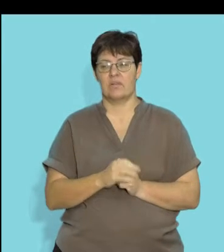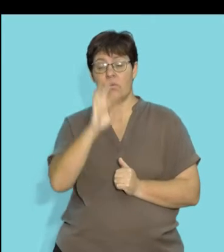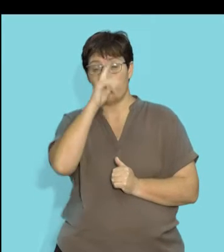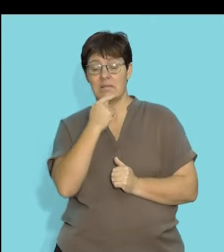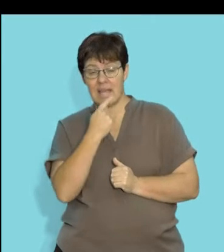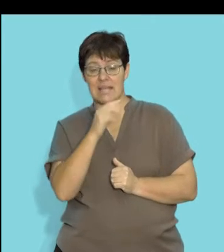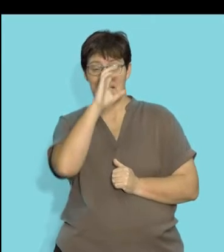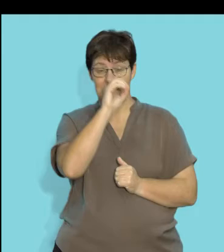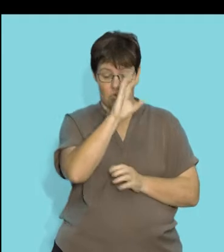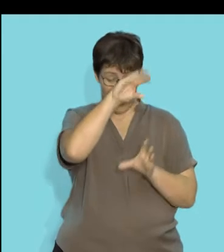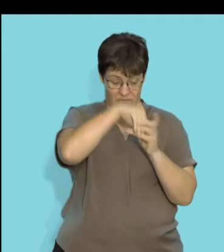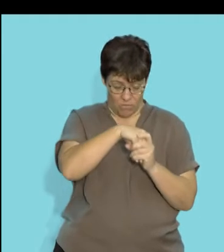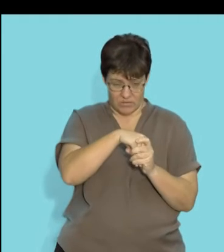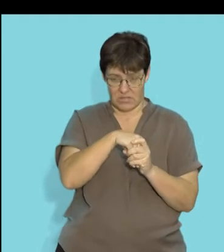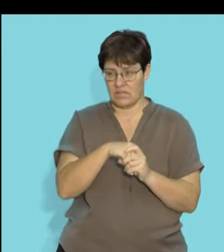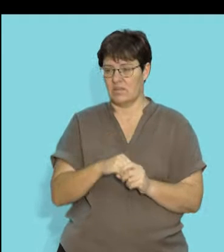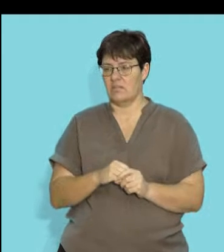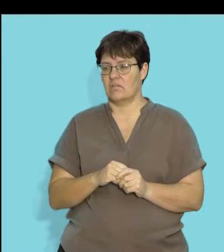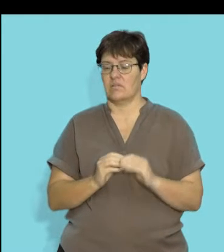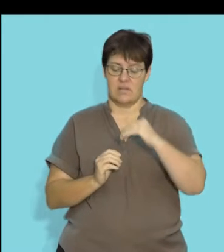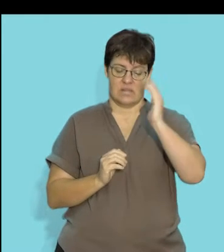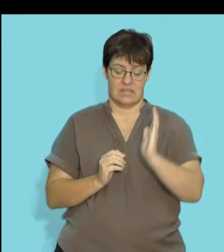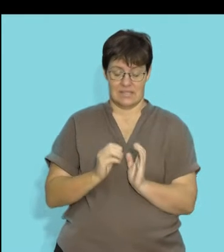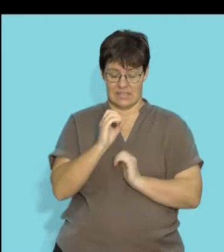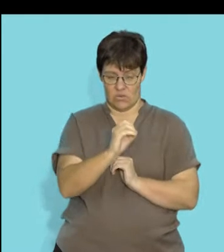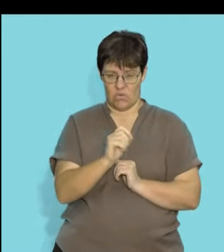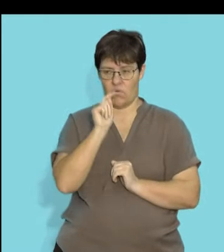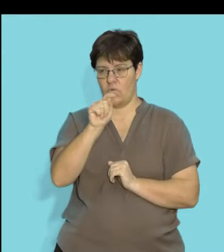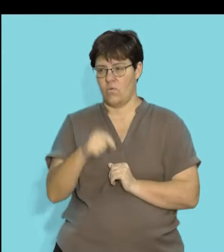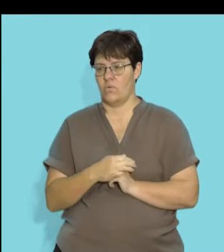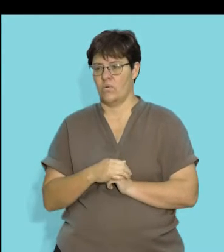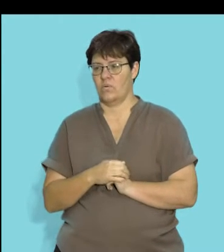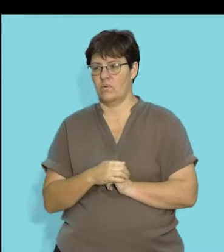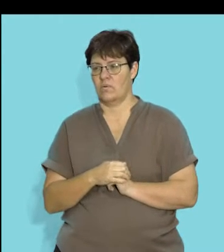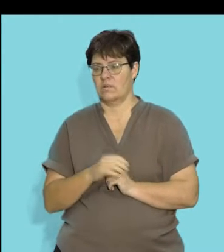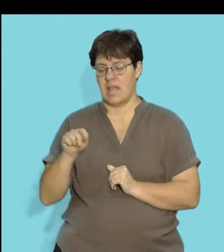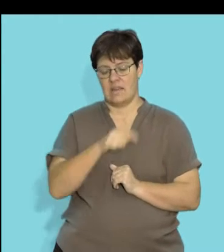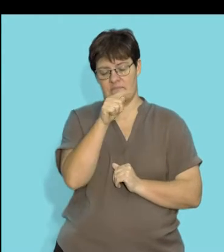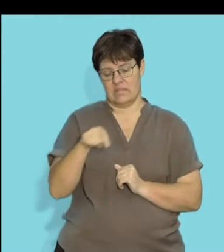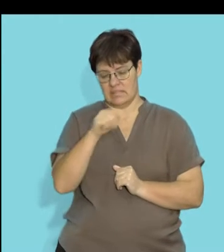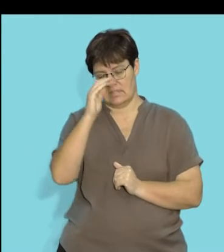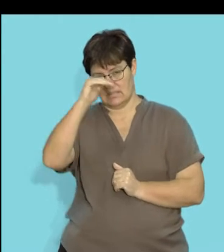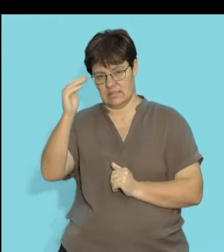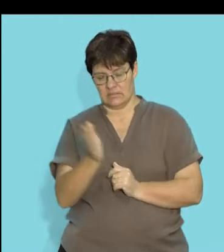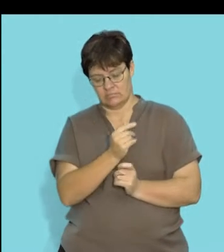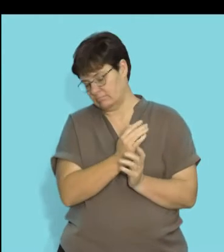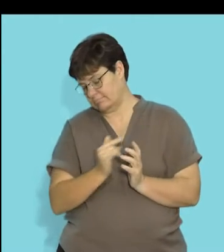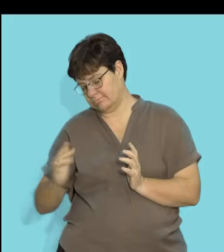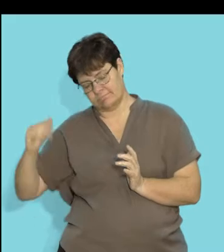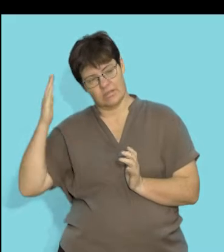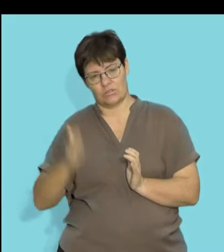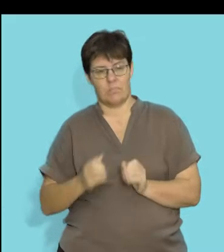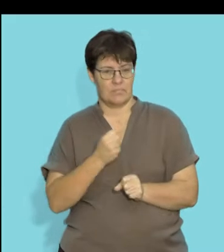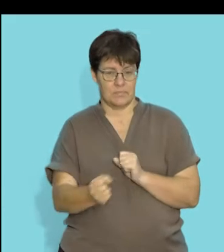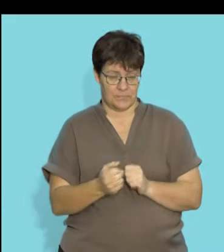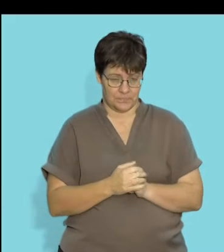element of. Remember we said 0 is part of this, so I will have 0 there, a semicolon, and then I say this